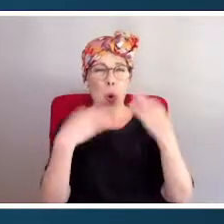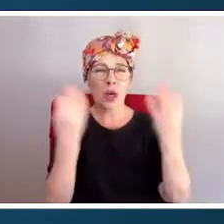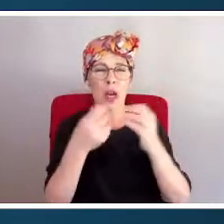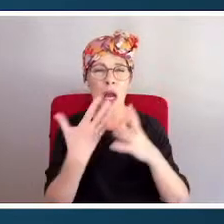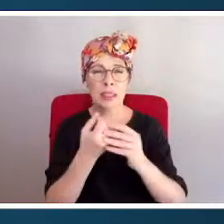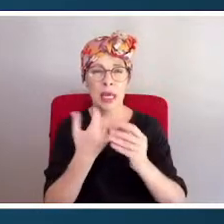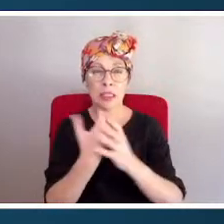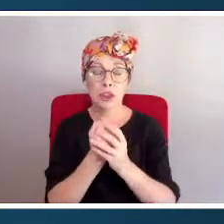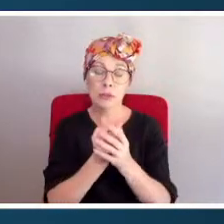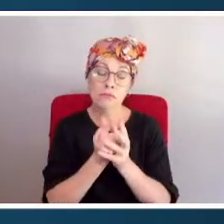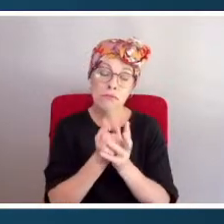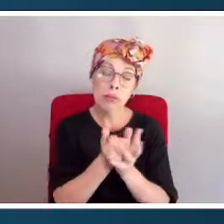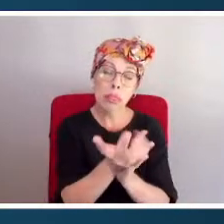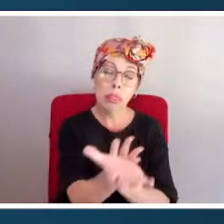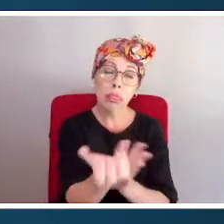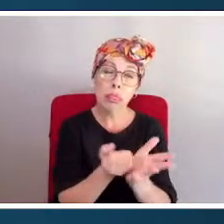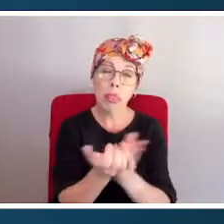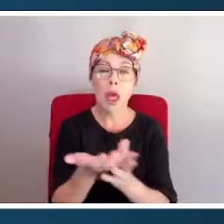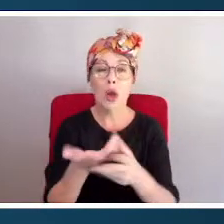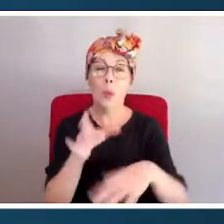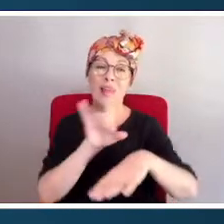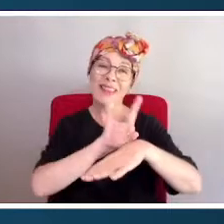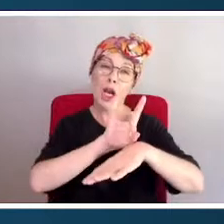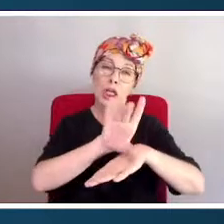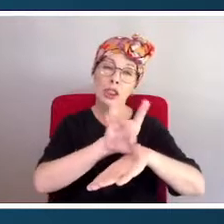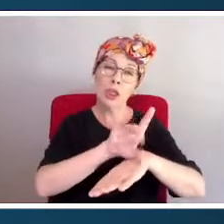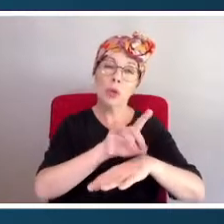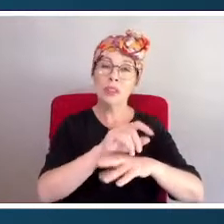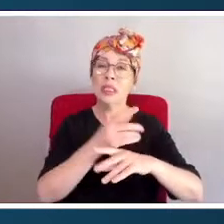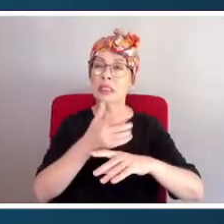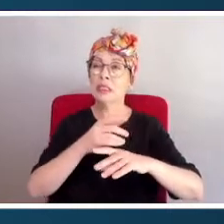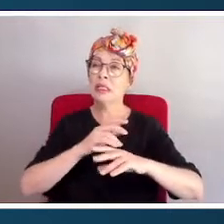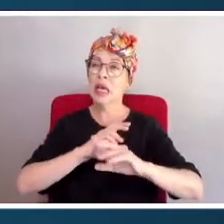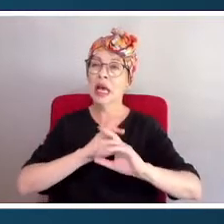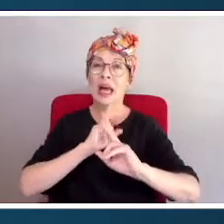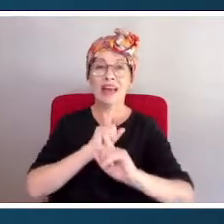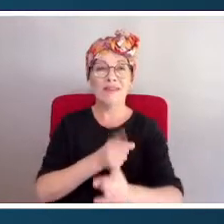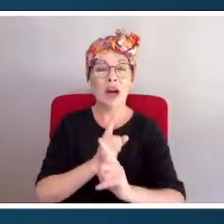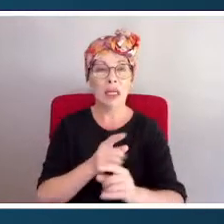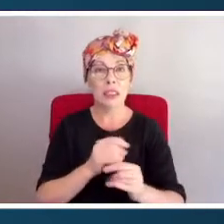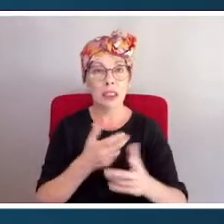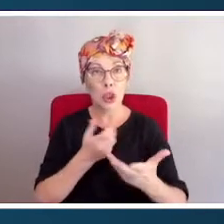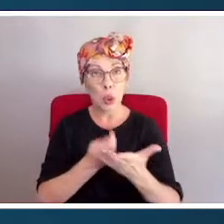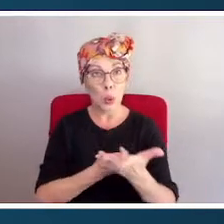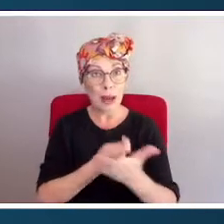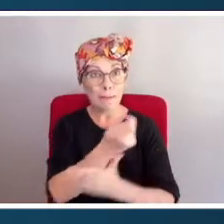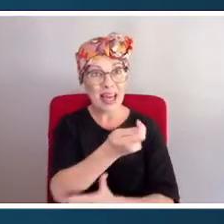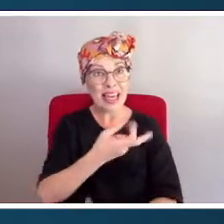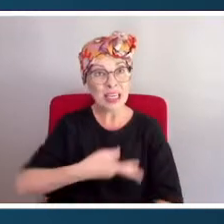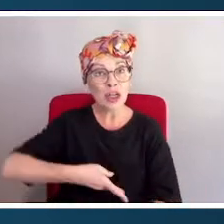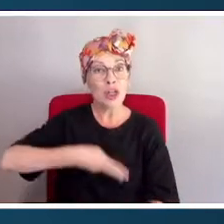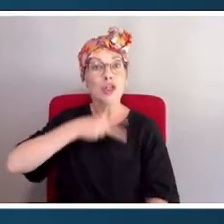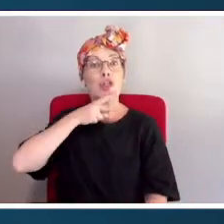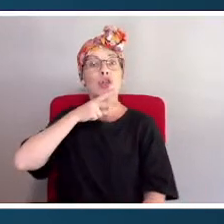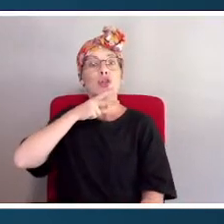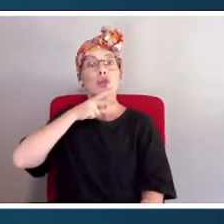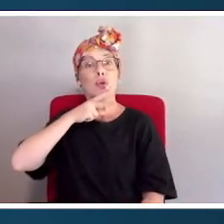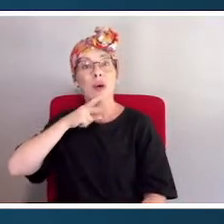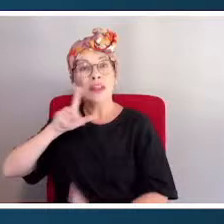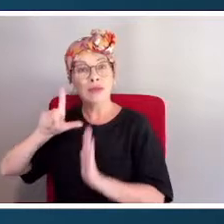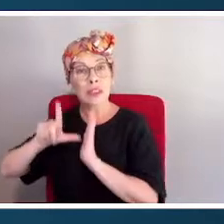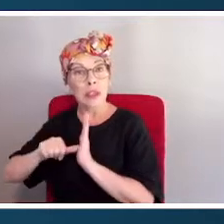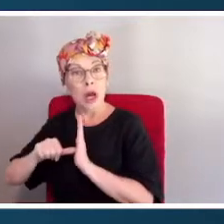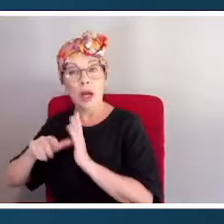have consultants and advisors who get paid 200 times what the average person in this country